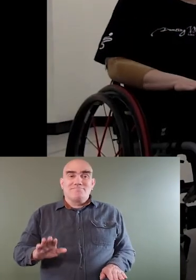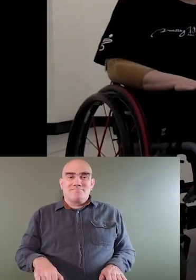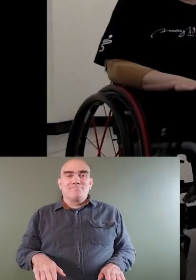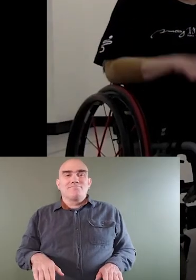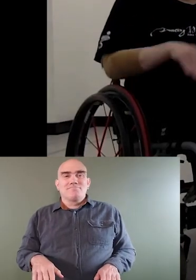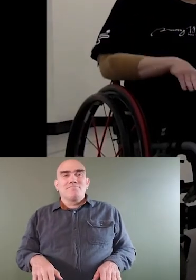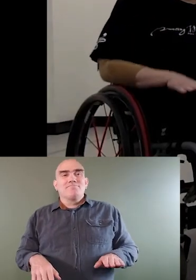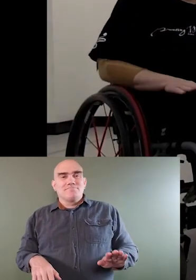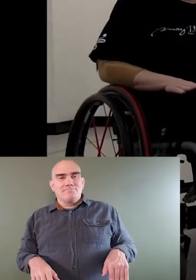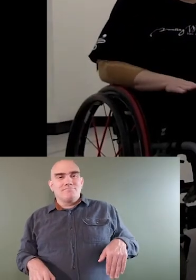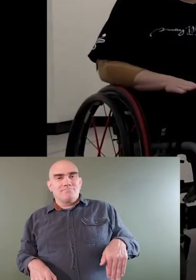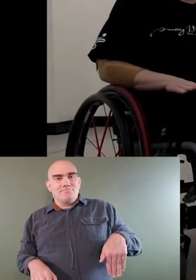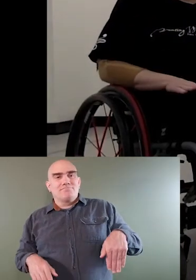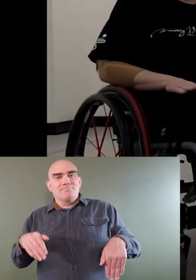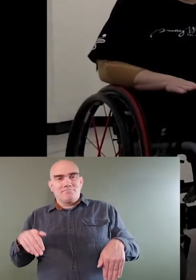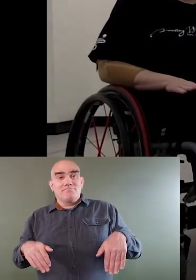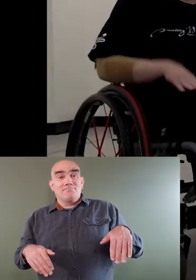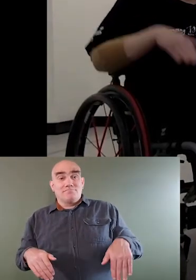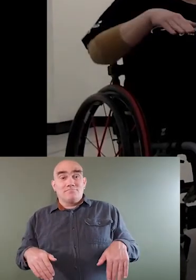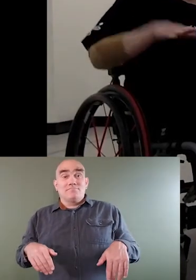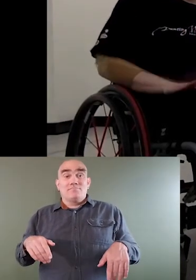Break.